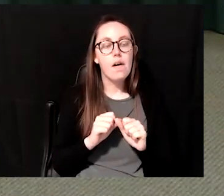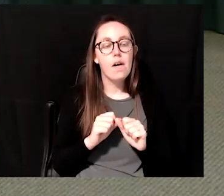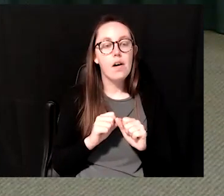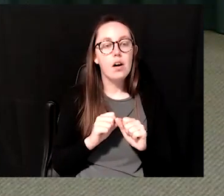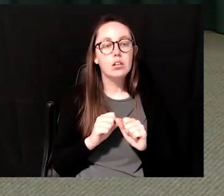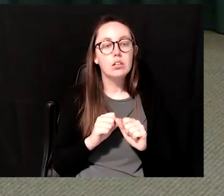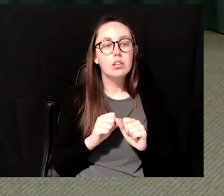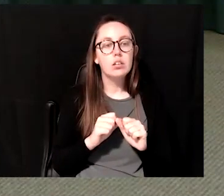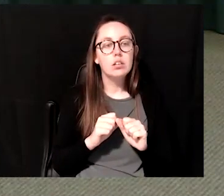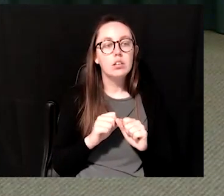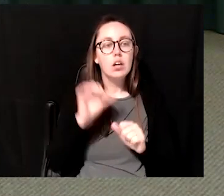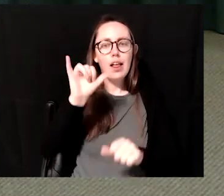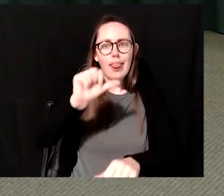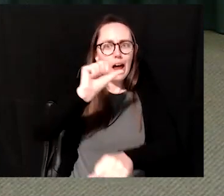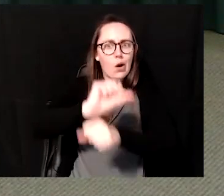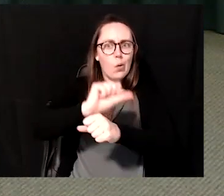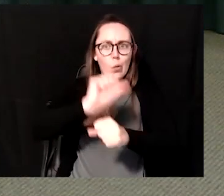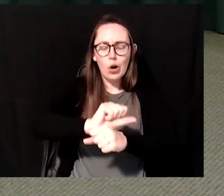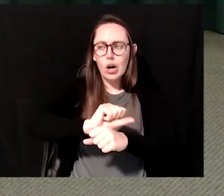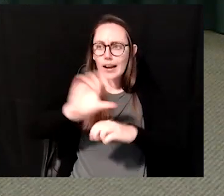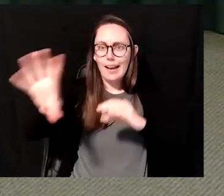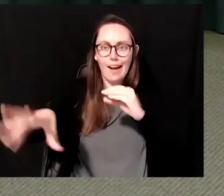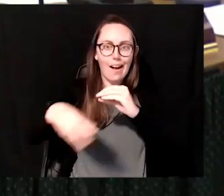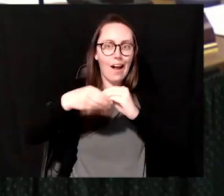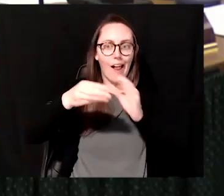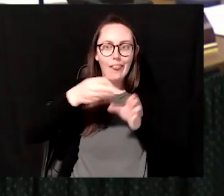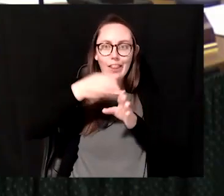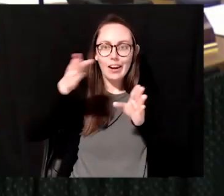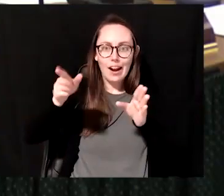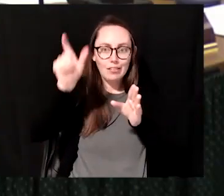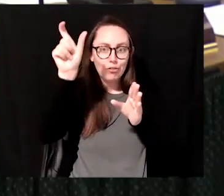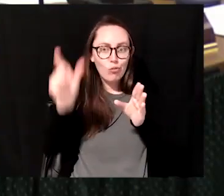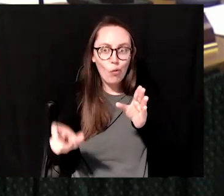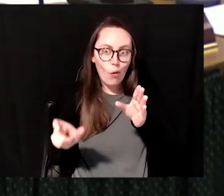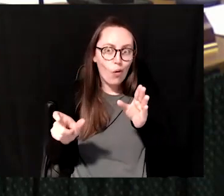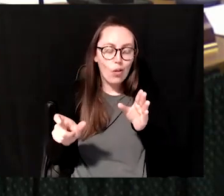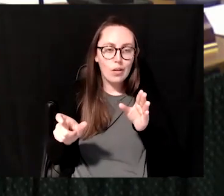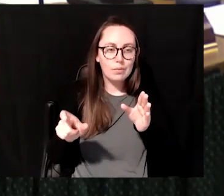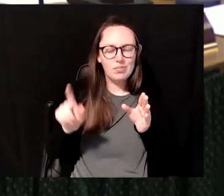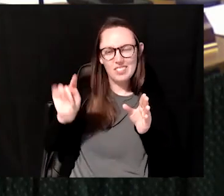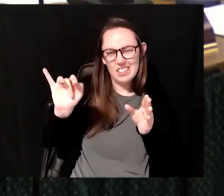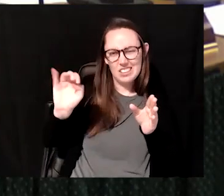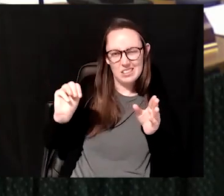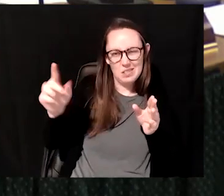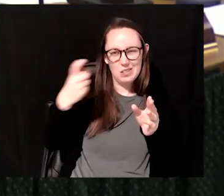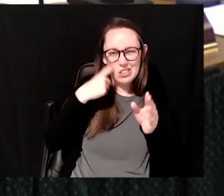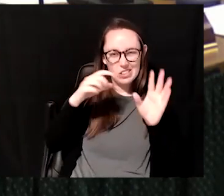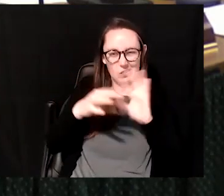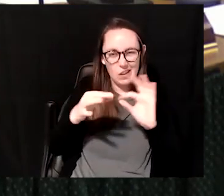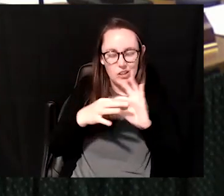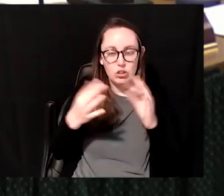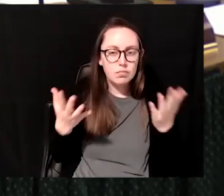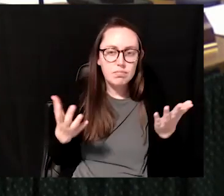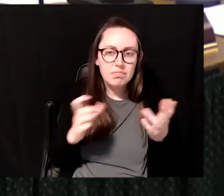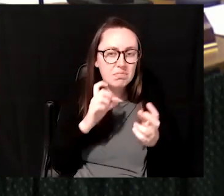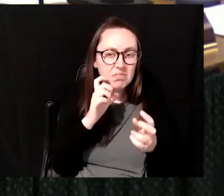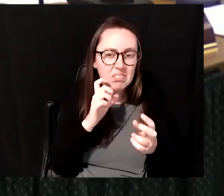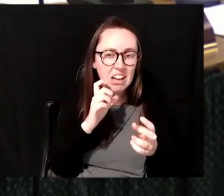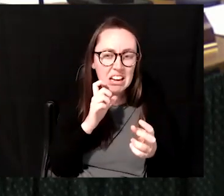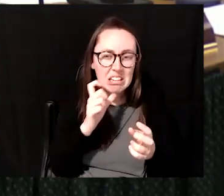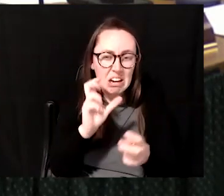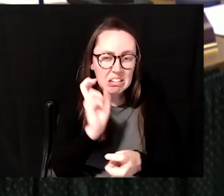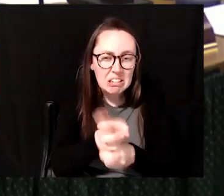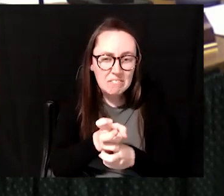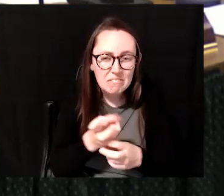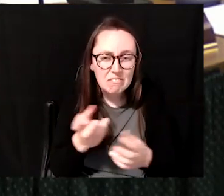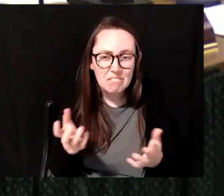of this is going to be so tough there's been a lot of work that's been going on admirably both at the at the Town staff